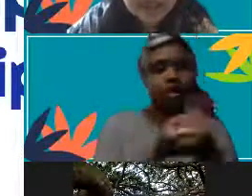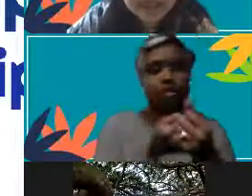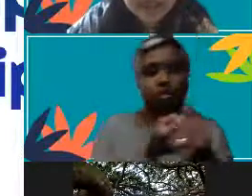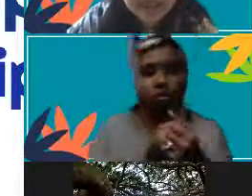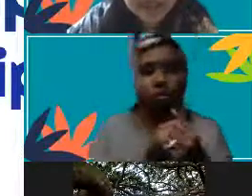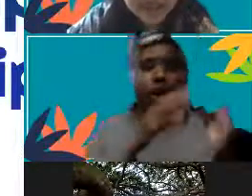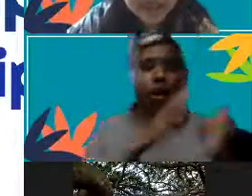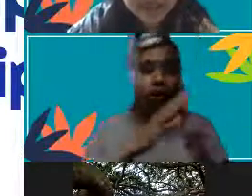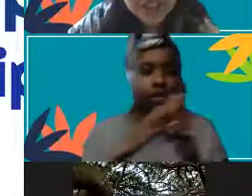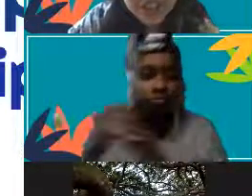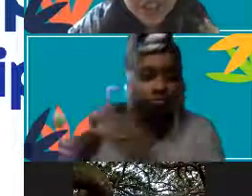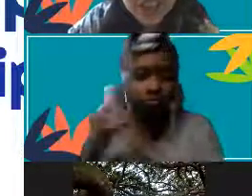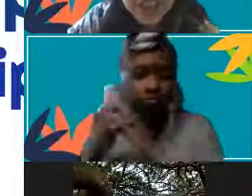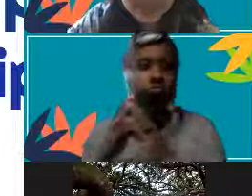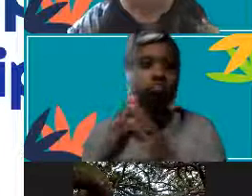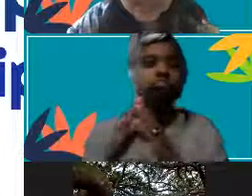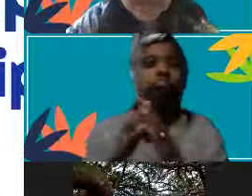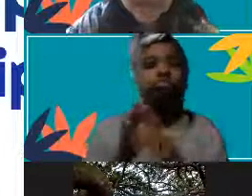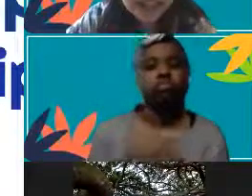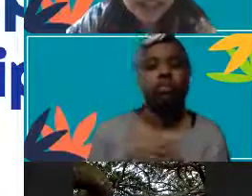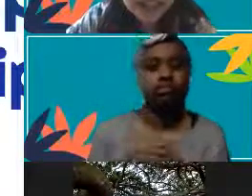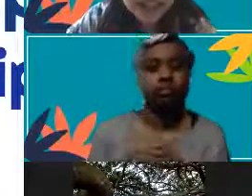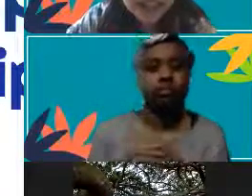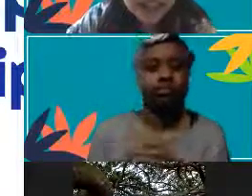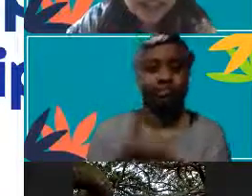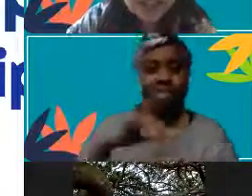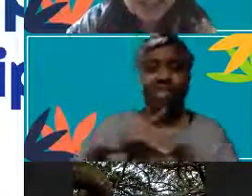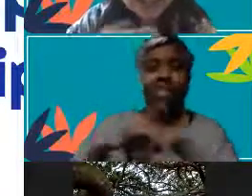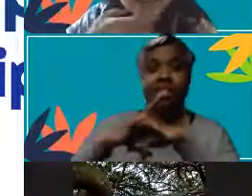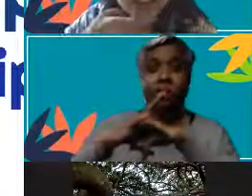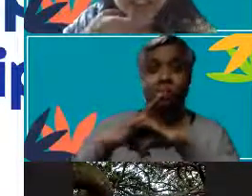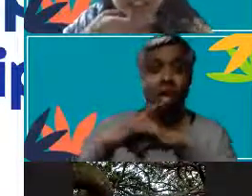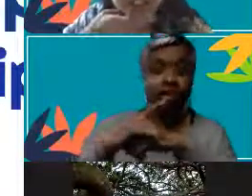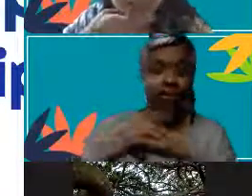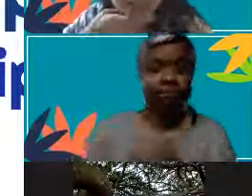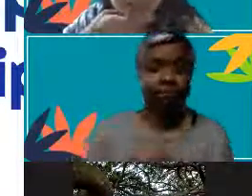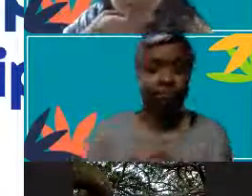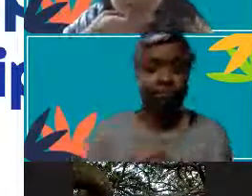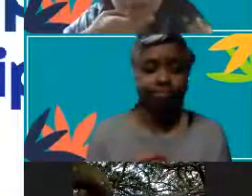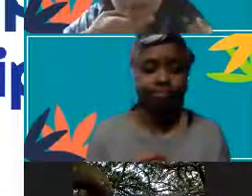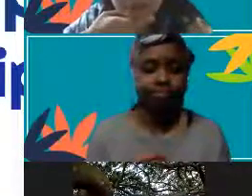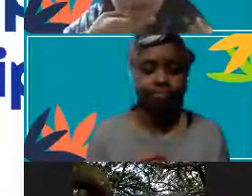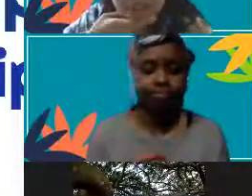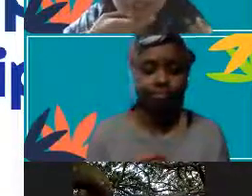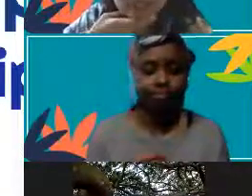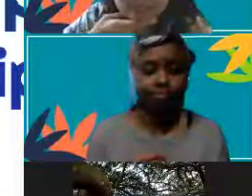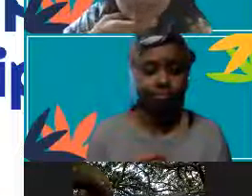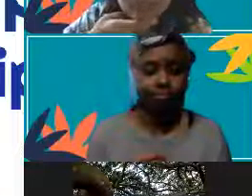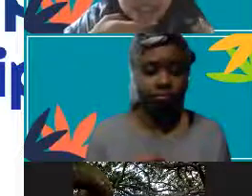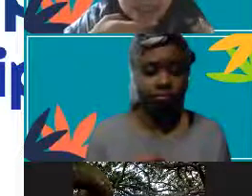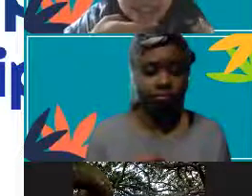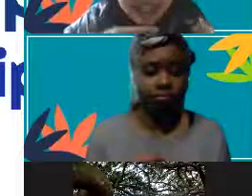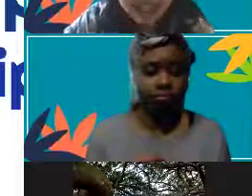to the resource generation that happens in the planet. Rather than commodify war, the